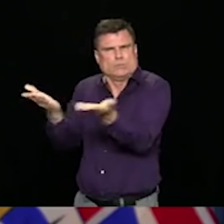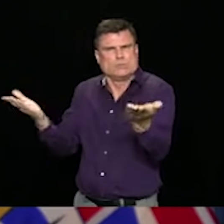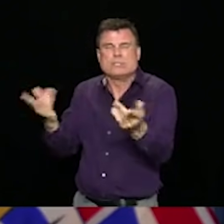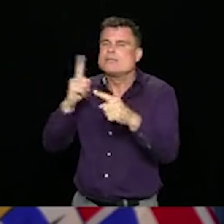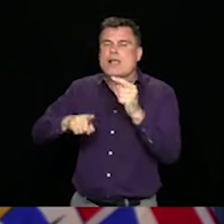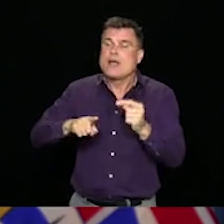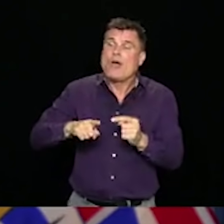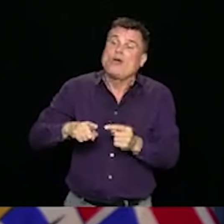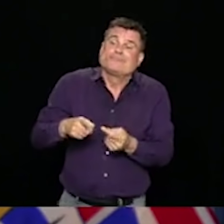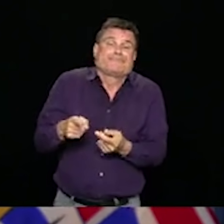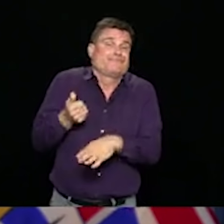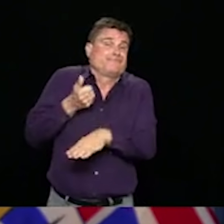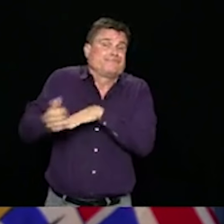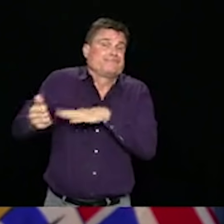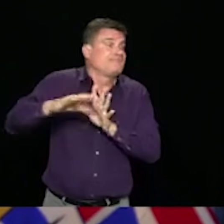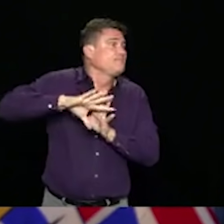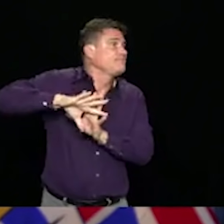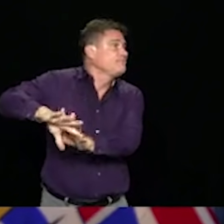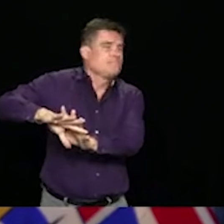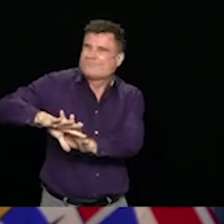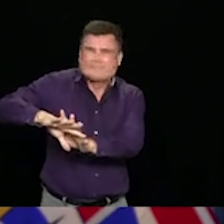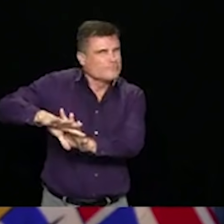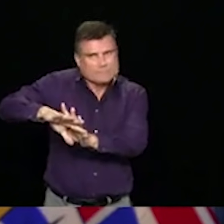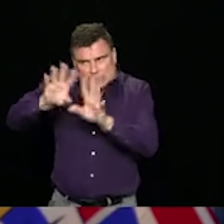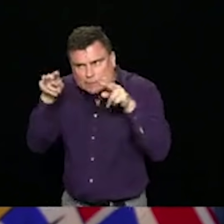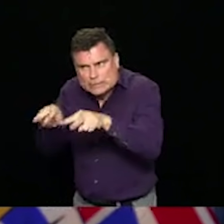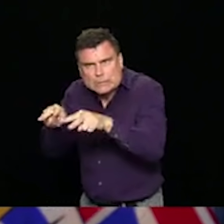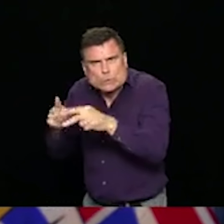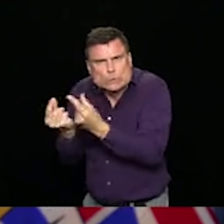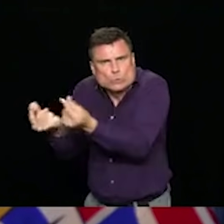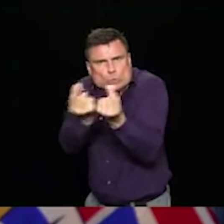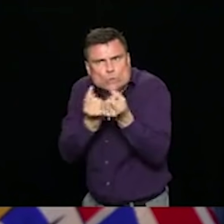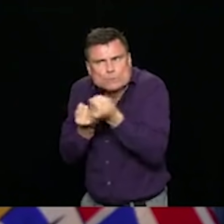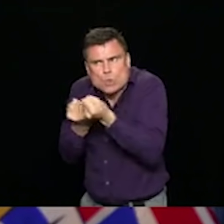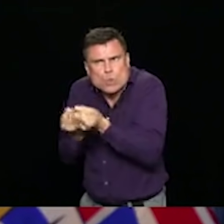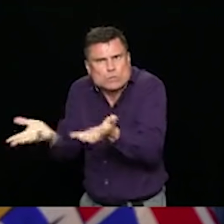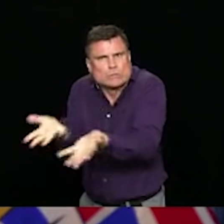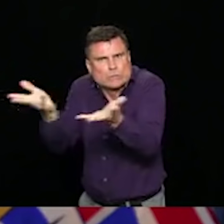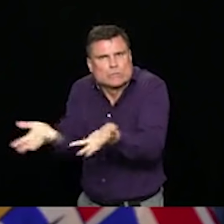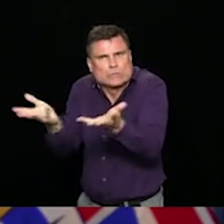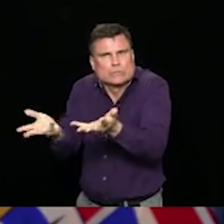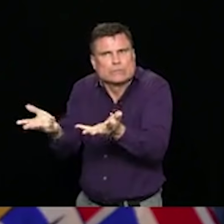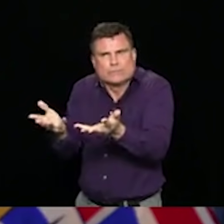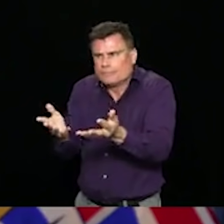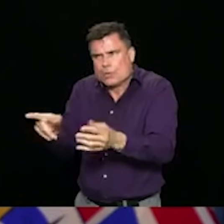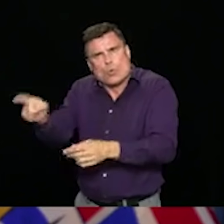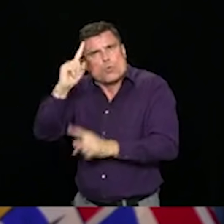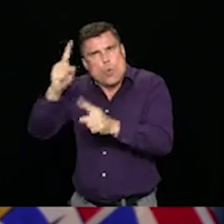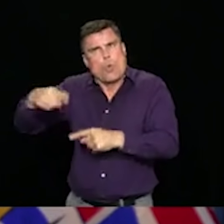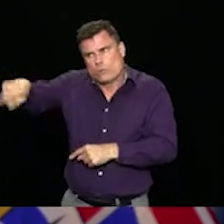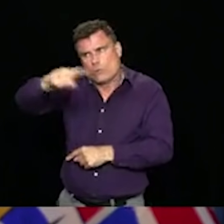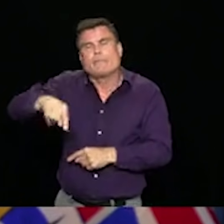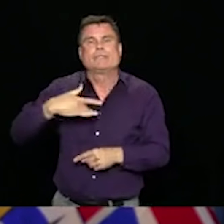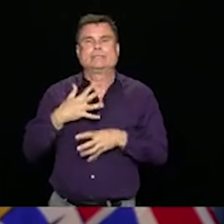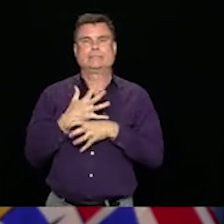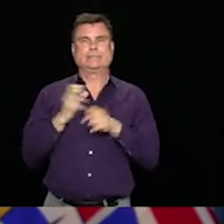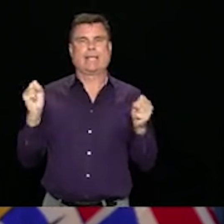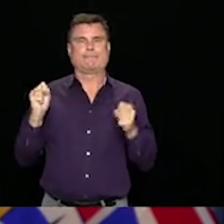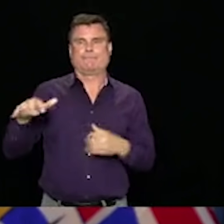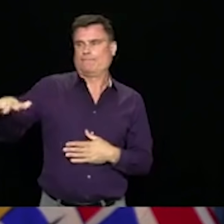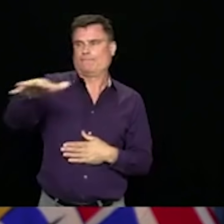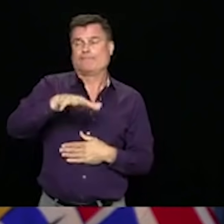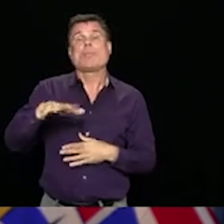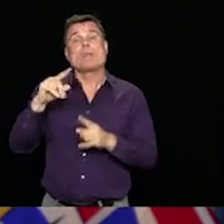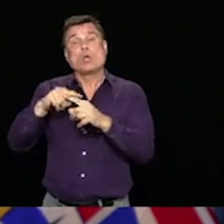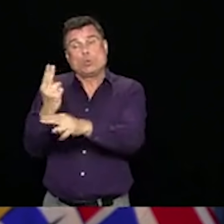We know that we need to continue our activities to ensure that there's access to a safer supply of drugs.